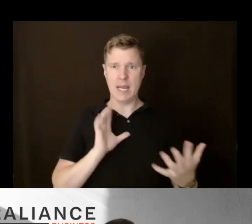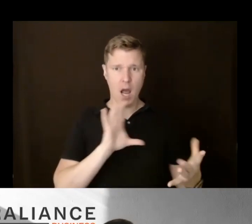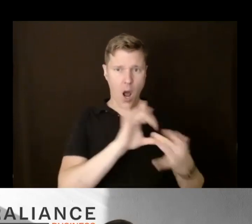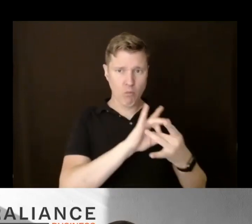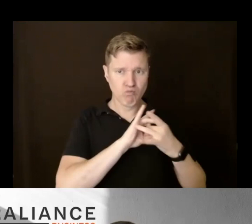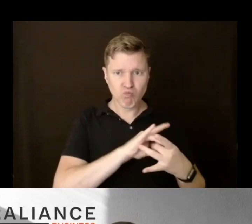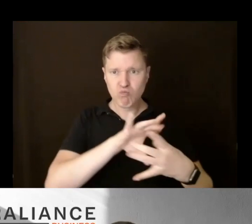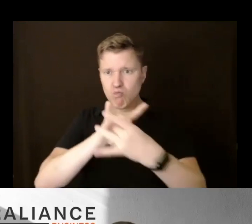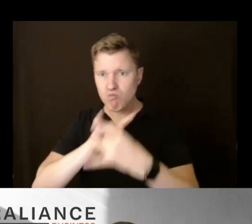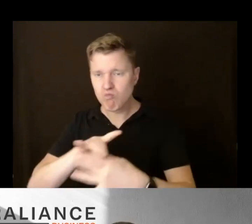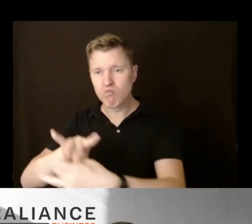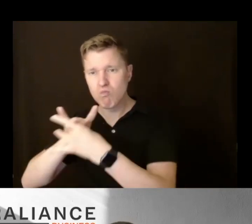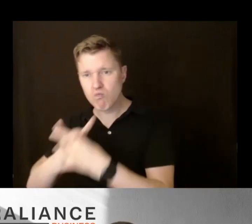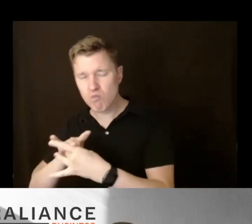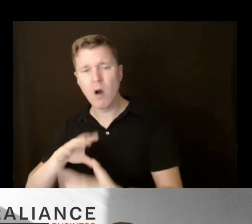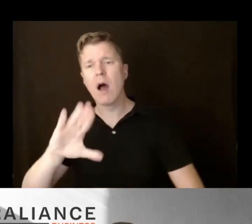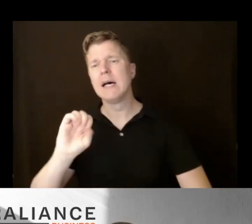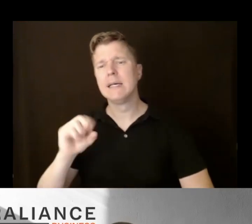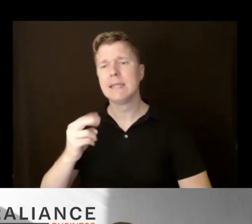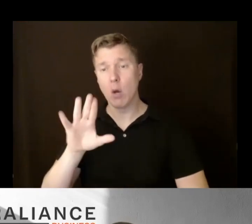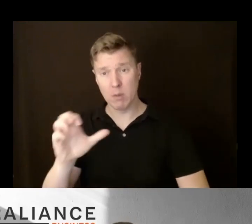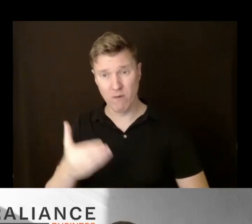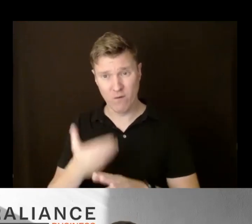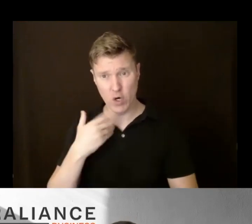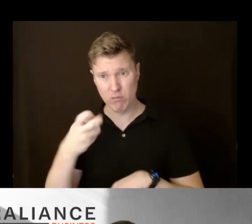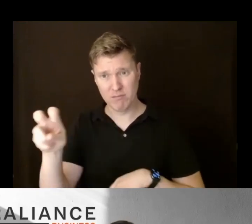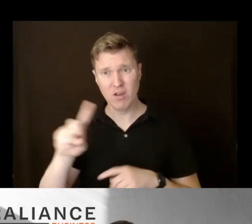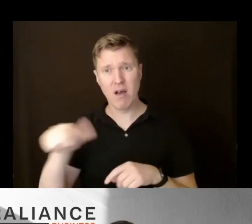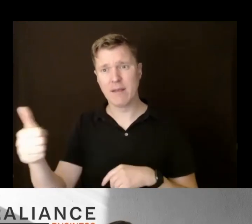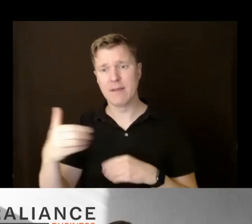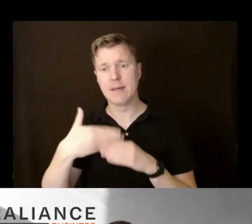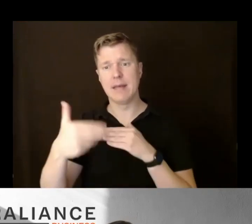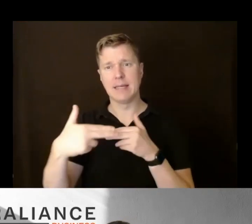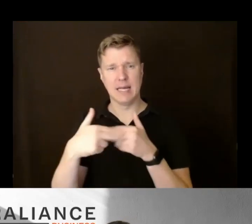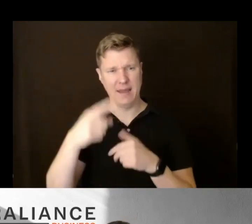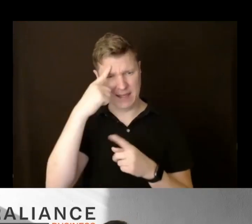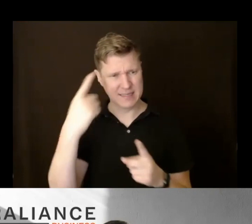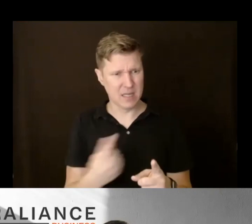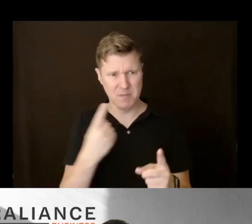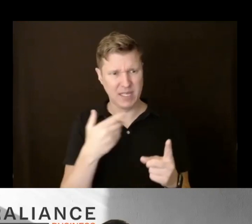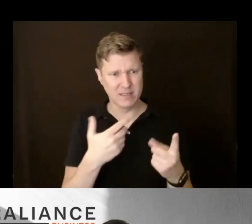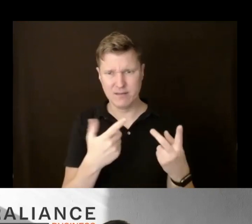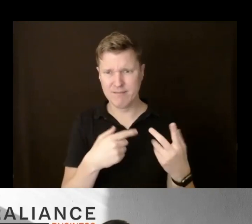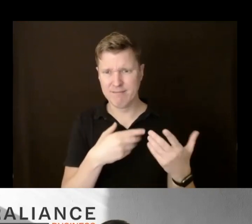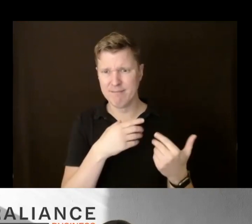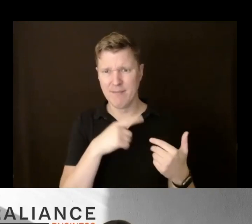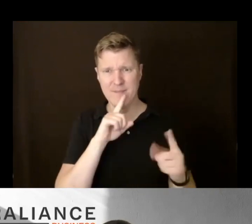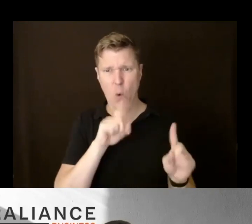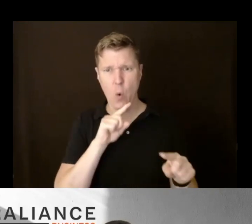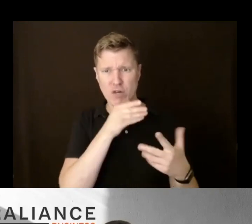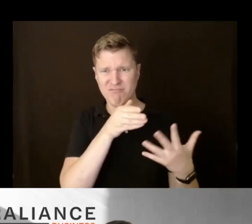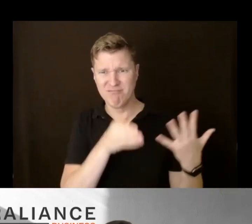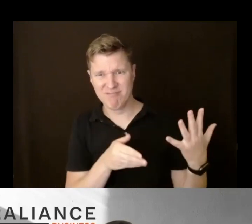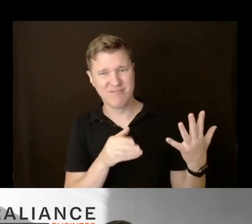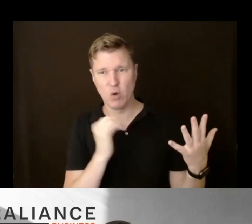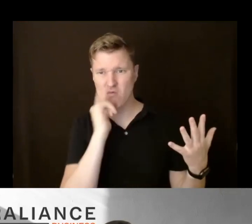distracted. Shelby, before you go to the next slide, give me a second, because I think something's out of order there. And I apologize, since I sent